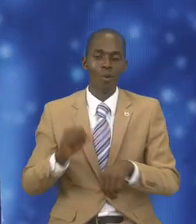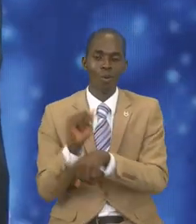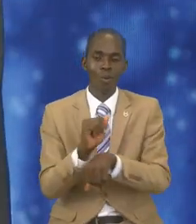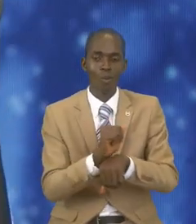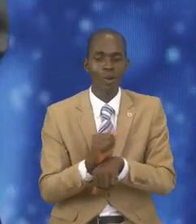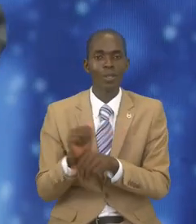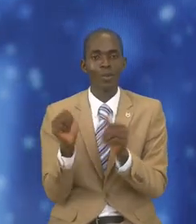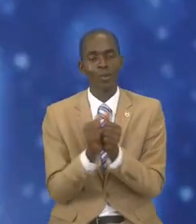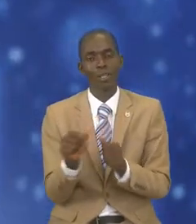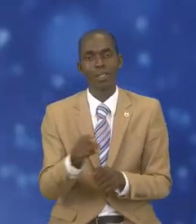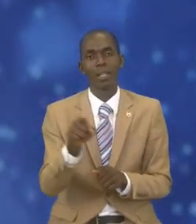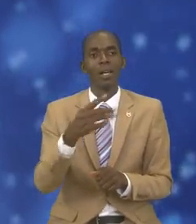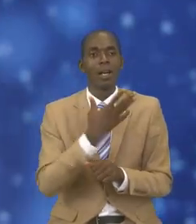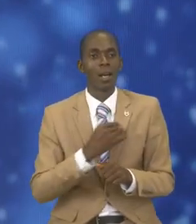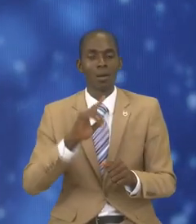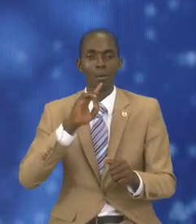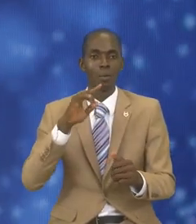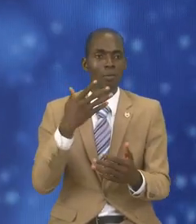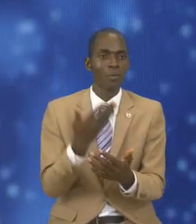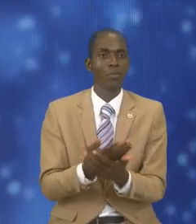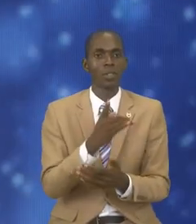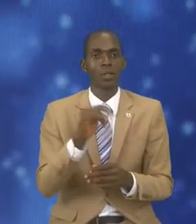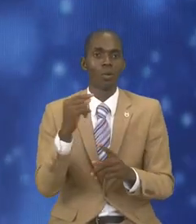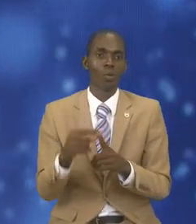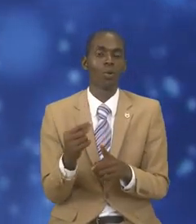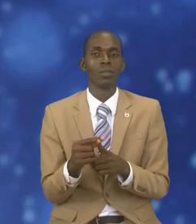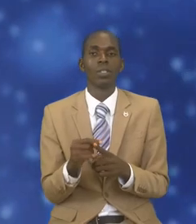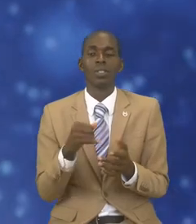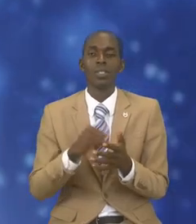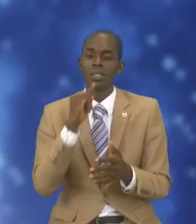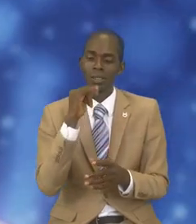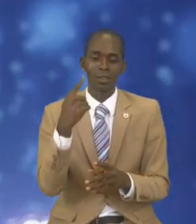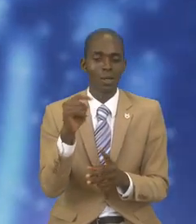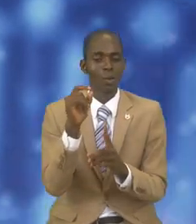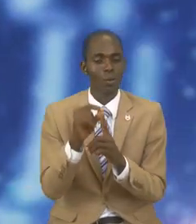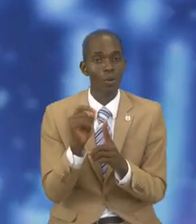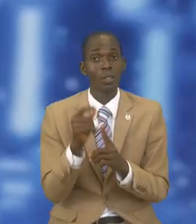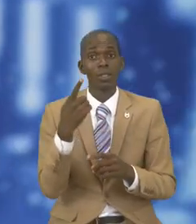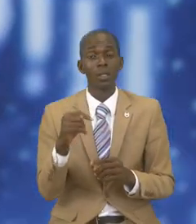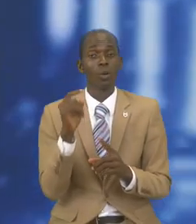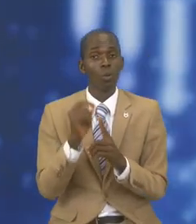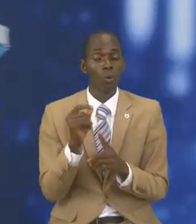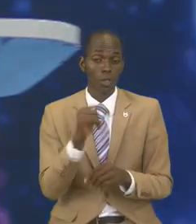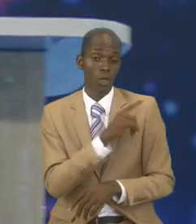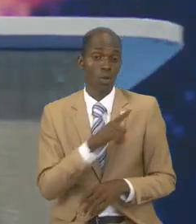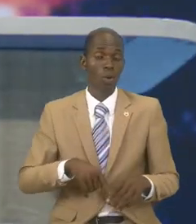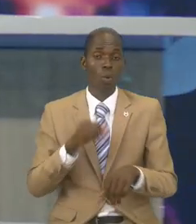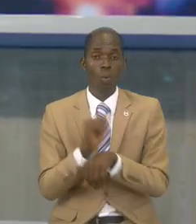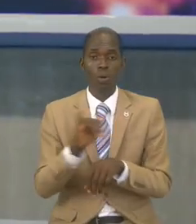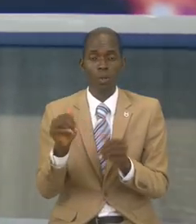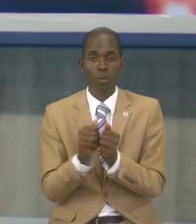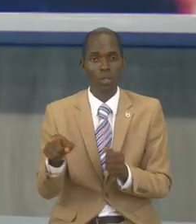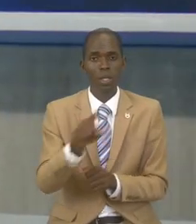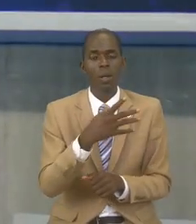with them and confirming the word. It's the word. It's the word. The Lord walking with them